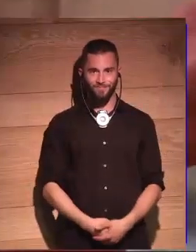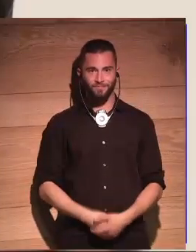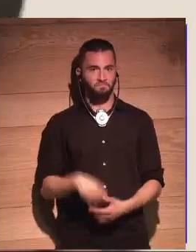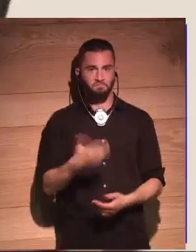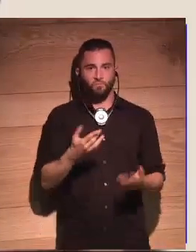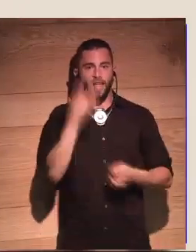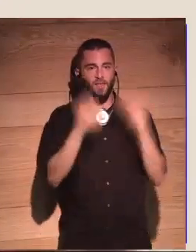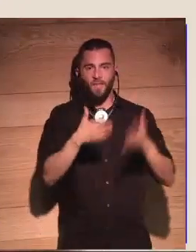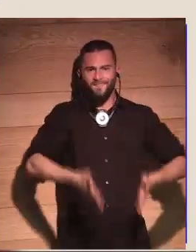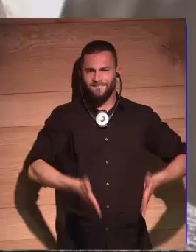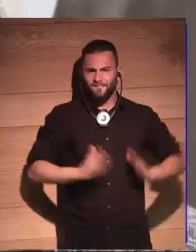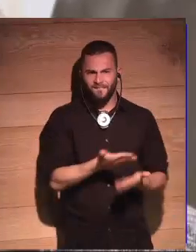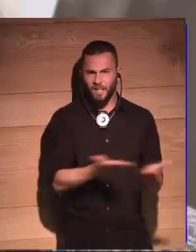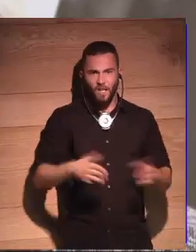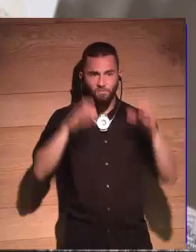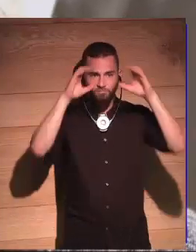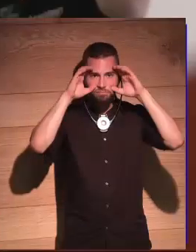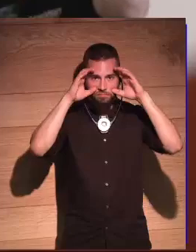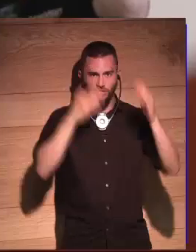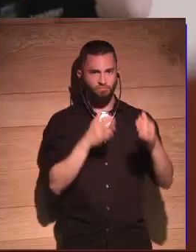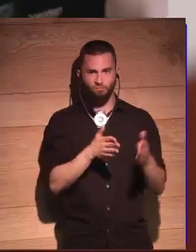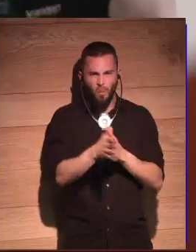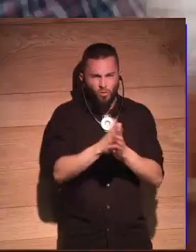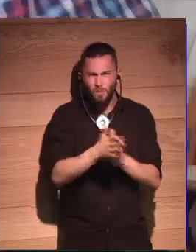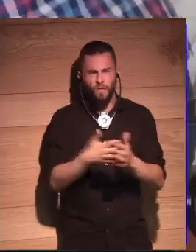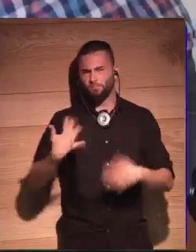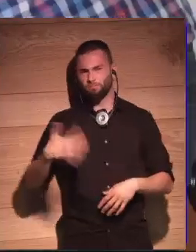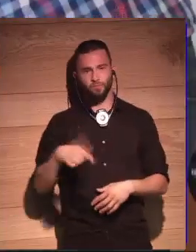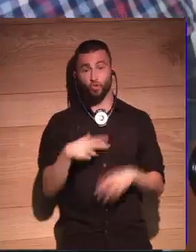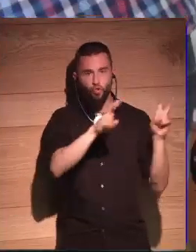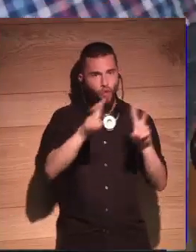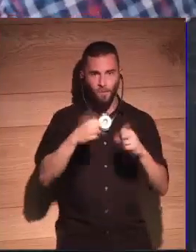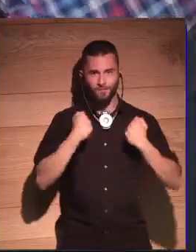virtual reality. They love the headsets.